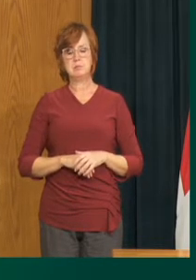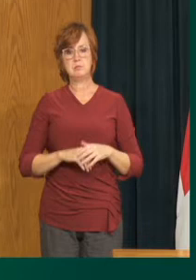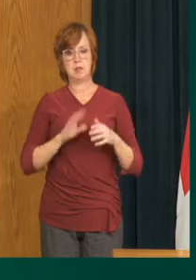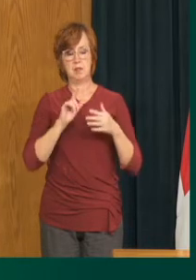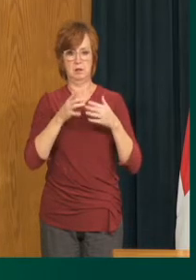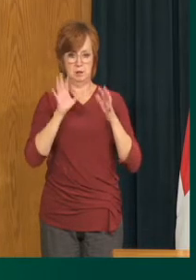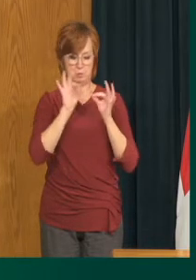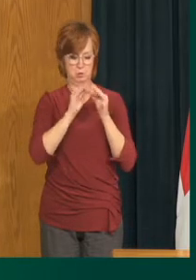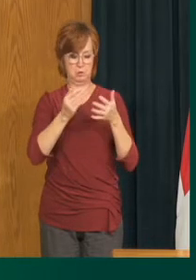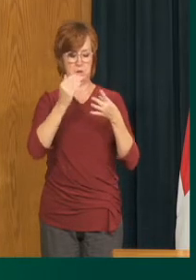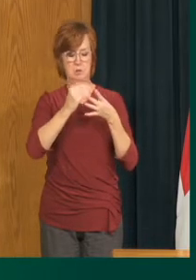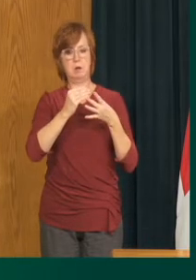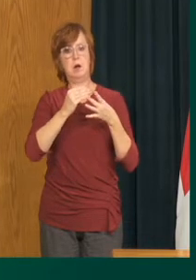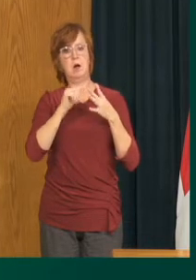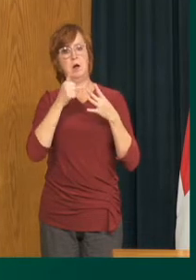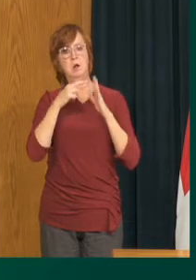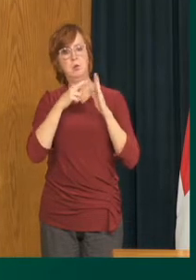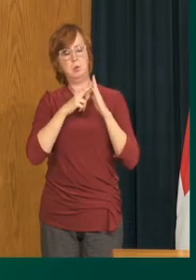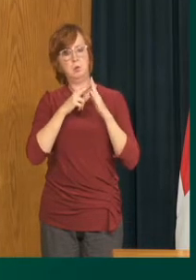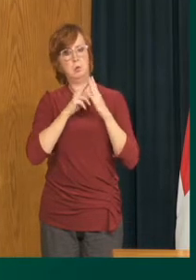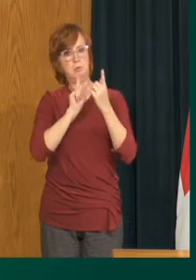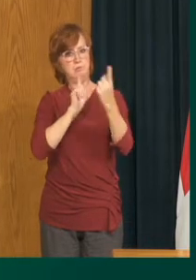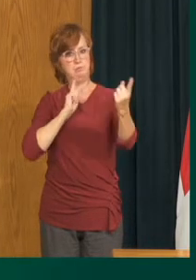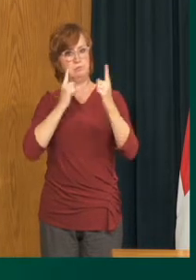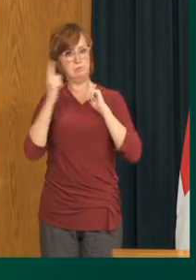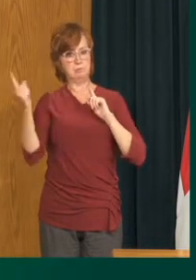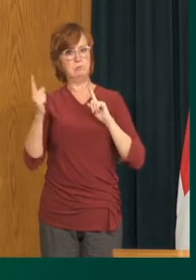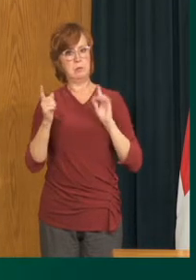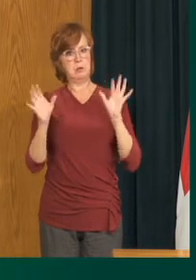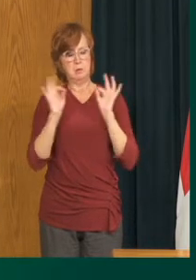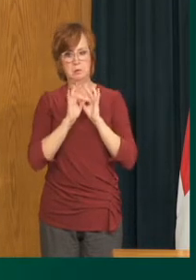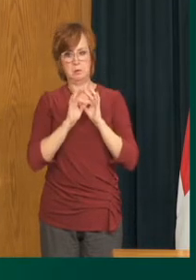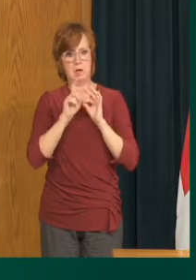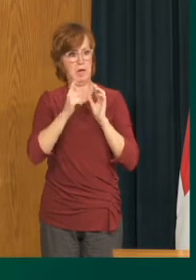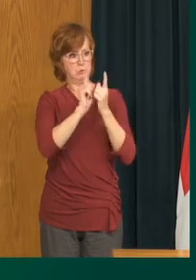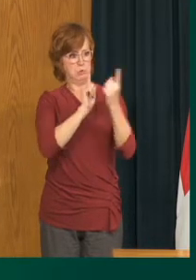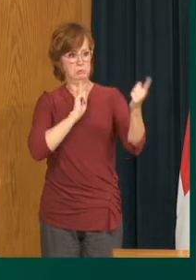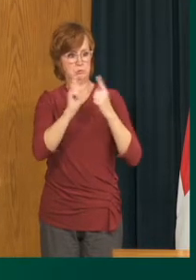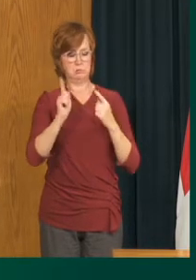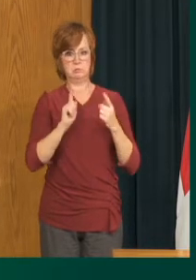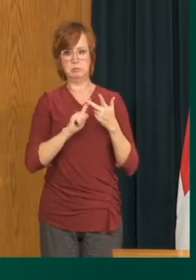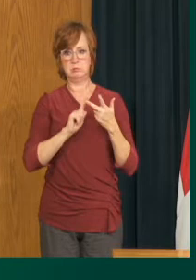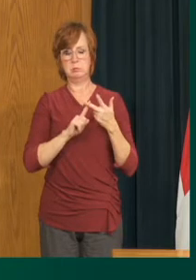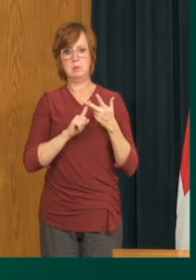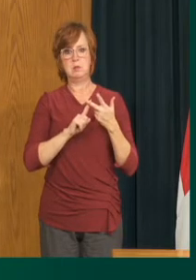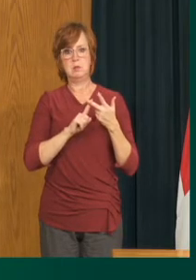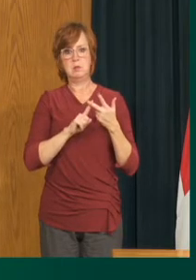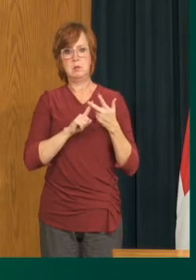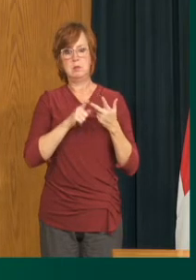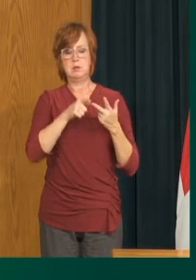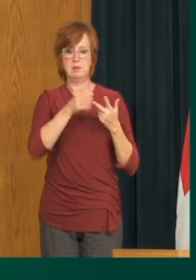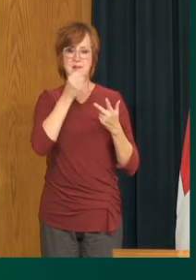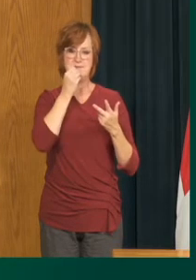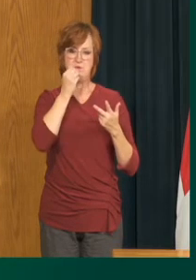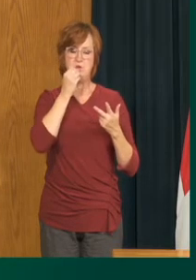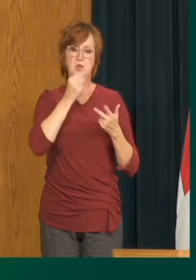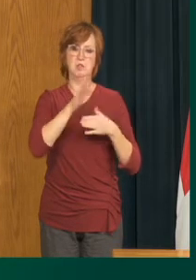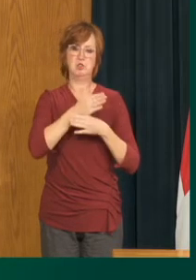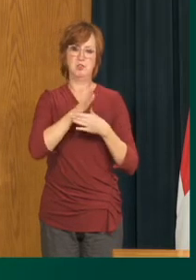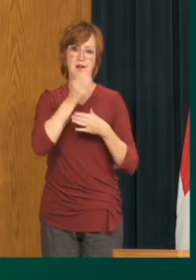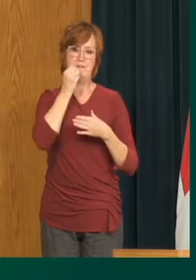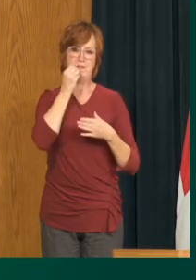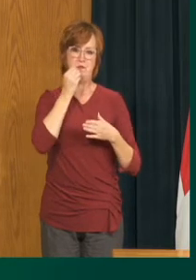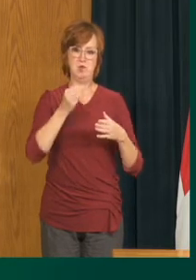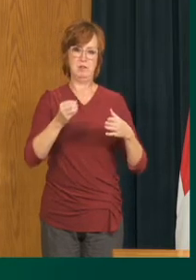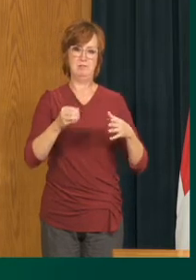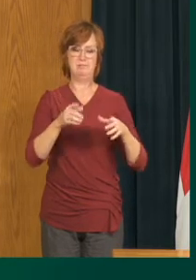The physical distancing that is available at an event like this, the lack of a buffet-style food serving where everyone